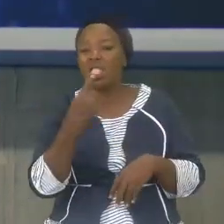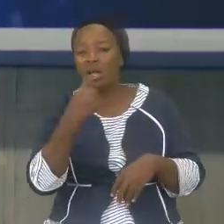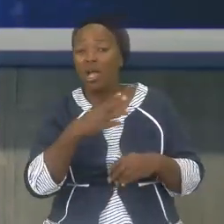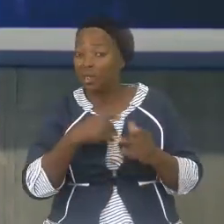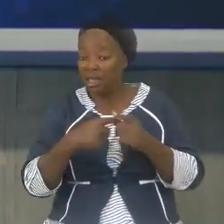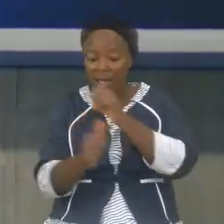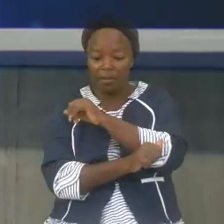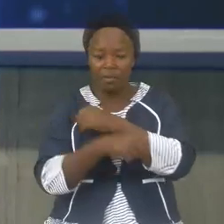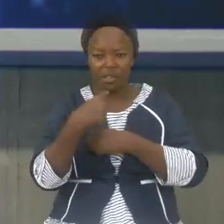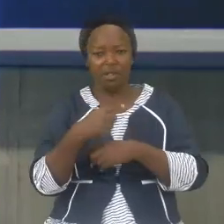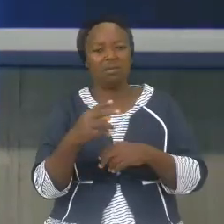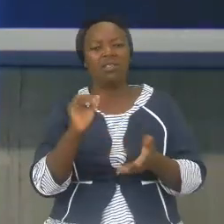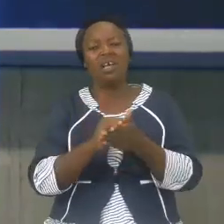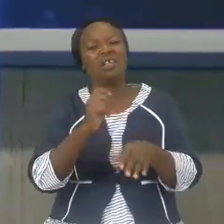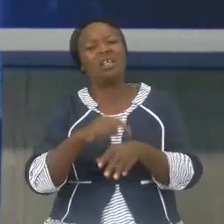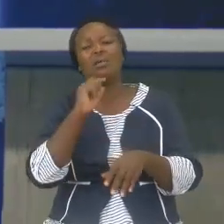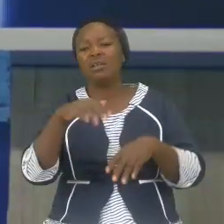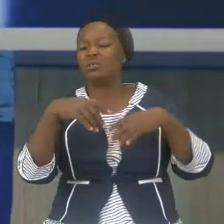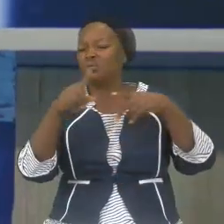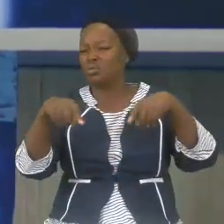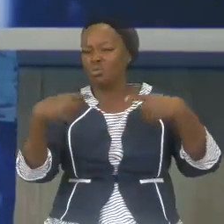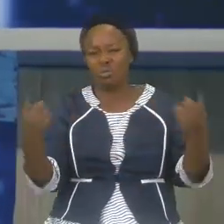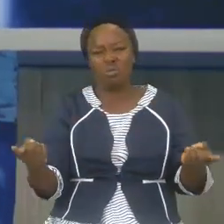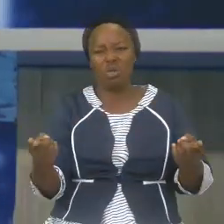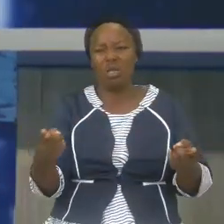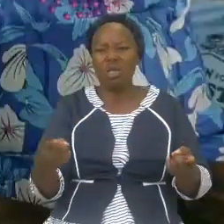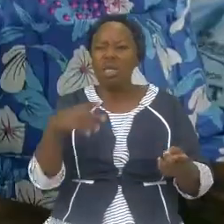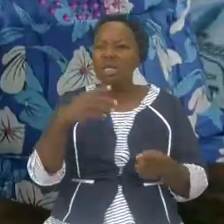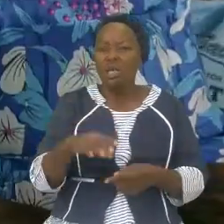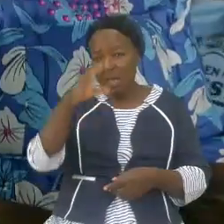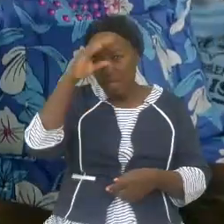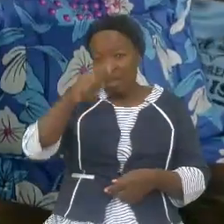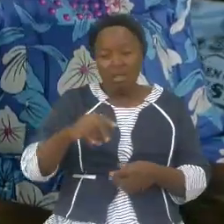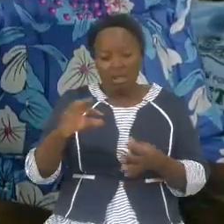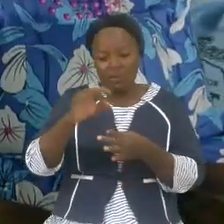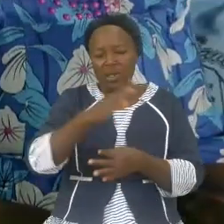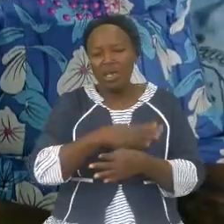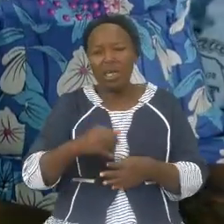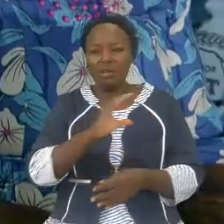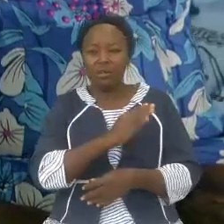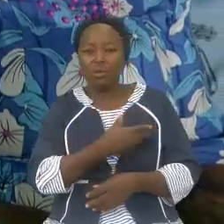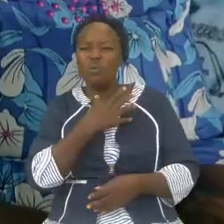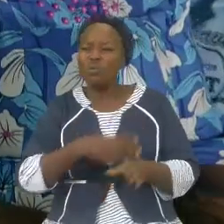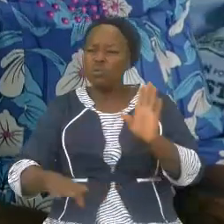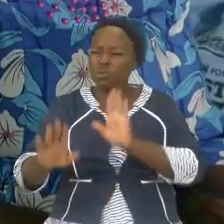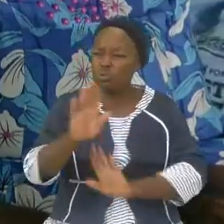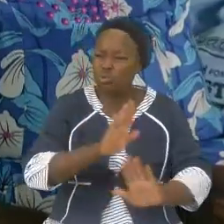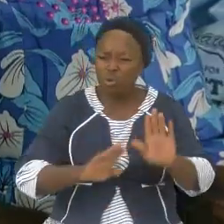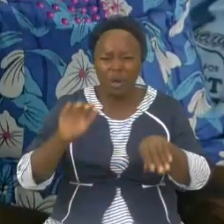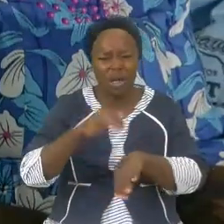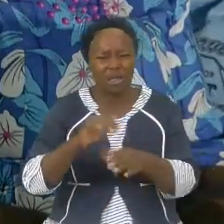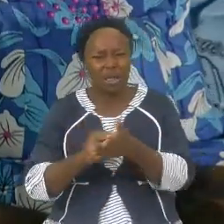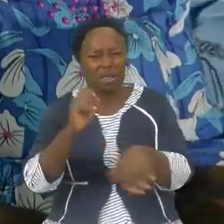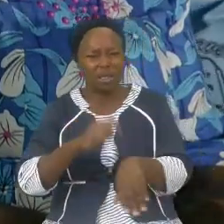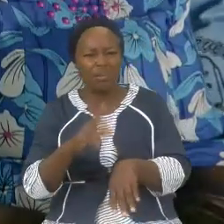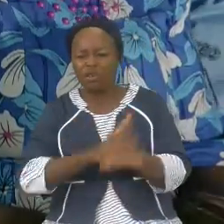said, that time is gone. His spirit, his soul was being troubled and tormented. The trouble he didn't see on earth,